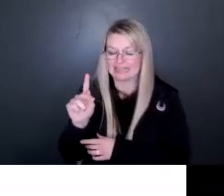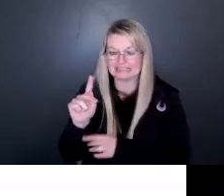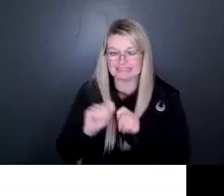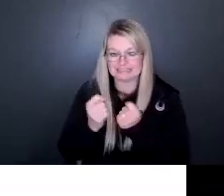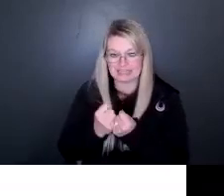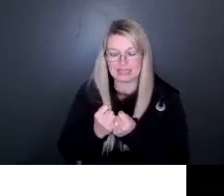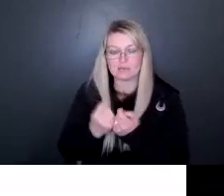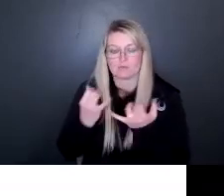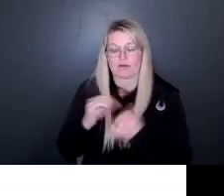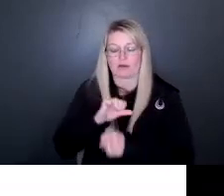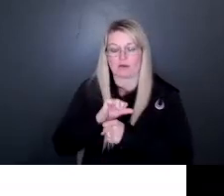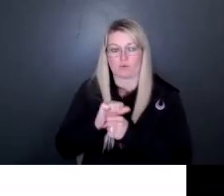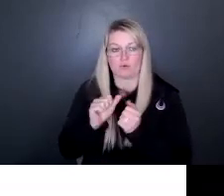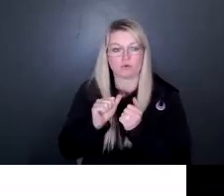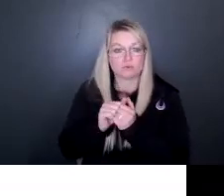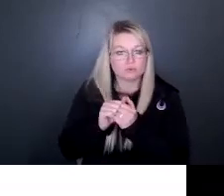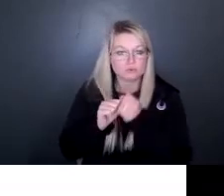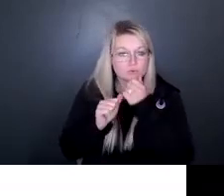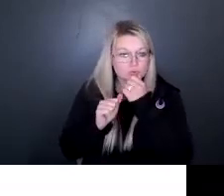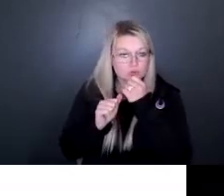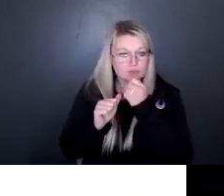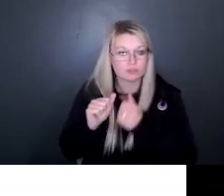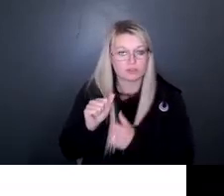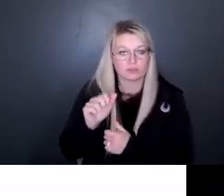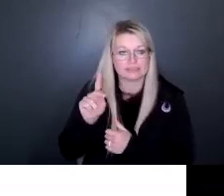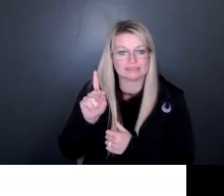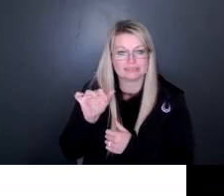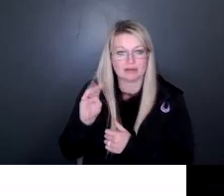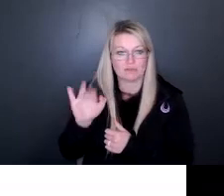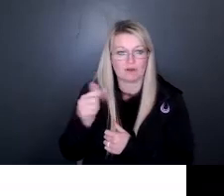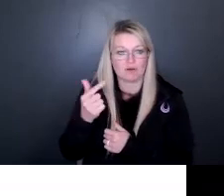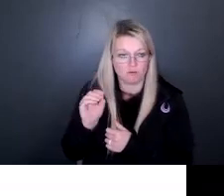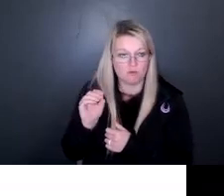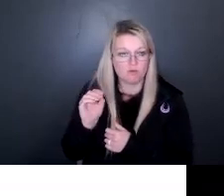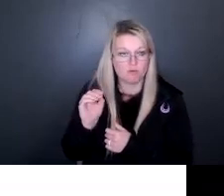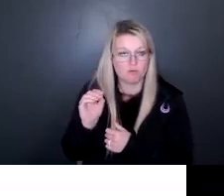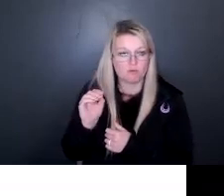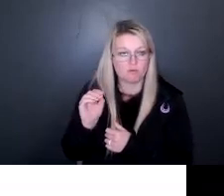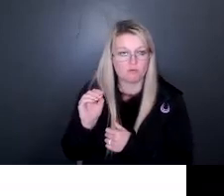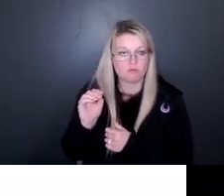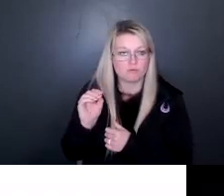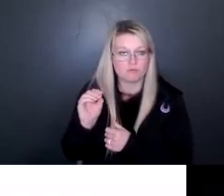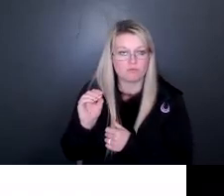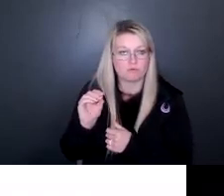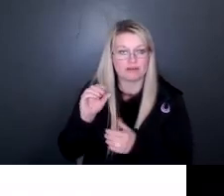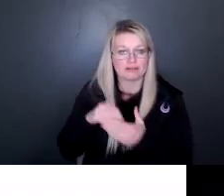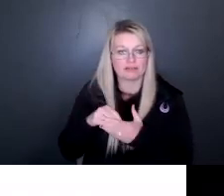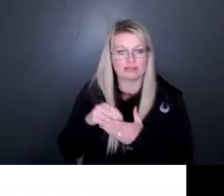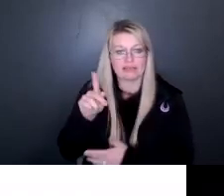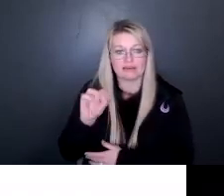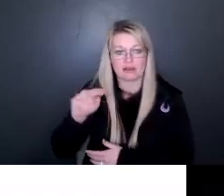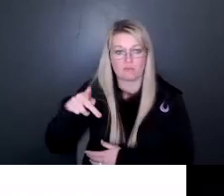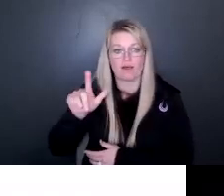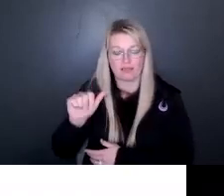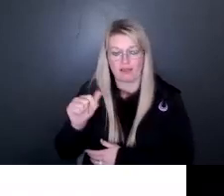currently works with the Nakivubo Education Center, coordinating distance education for urban refugees in Kampala,